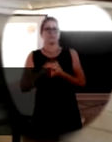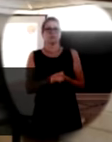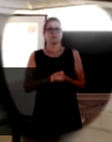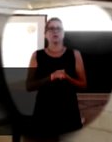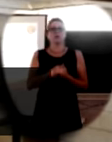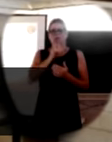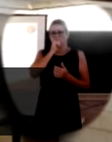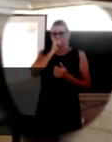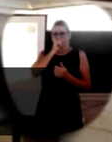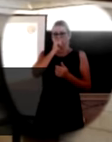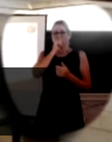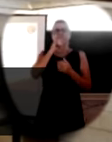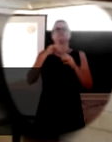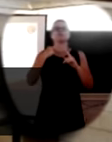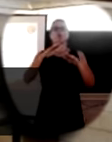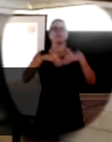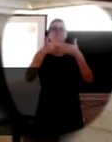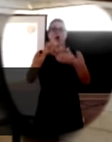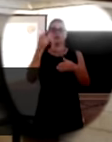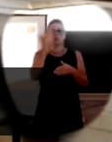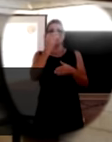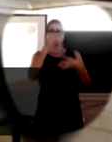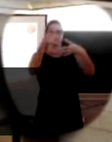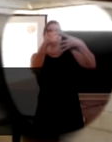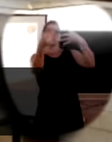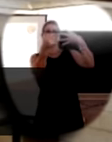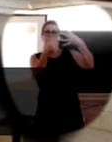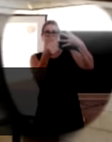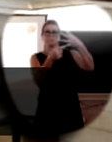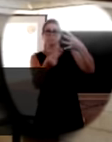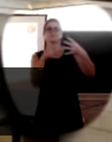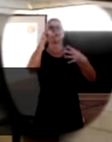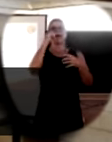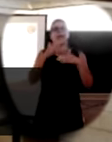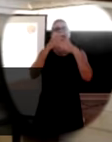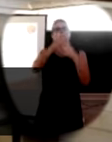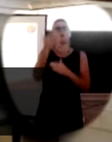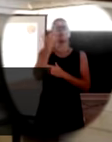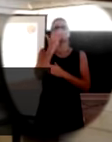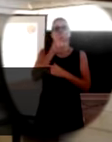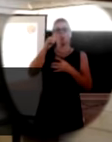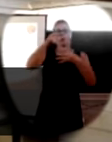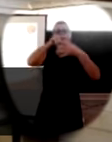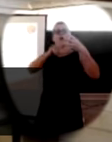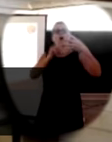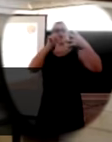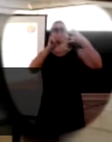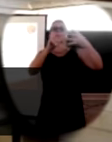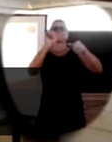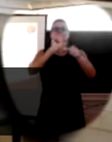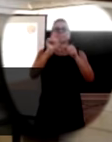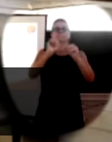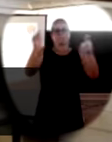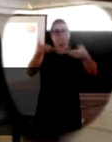with options and choices and actually negotiating something that suits their schools and their students, we're actually offering a